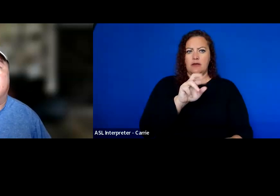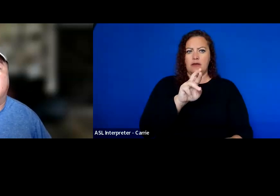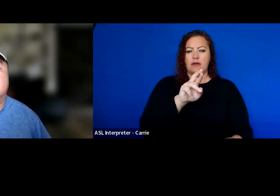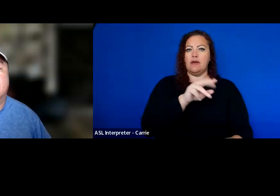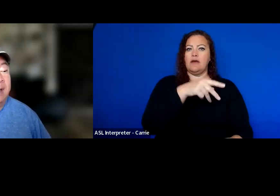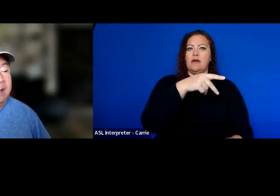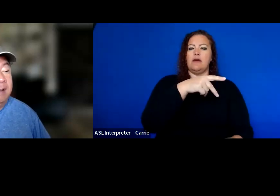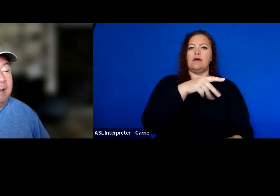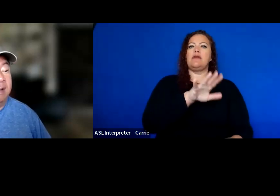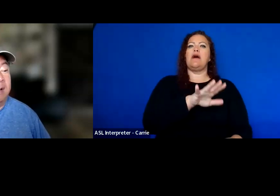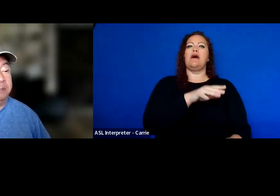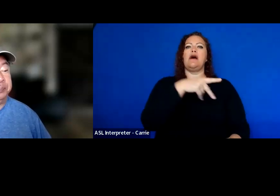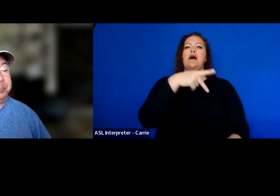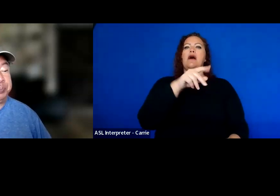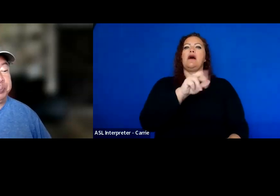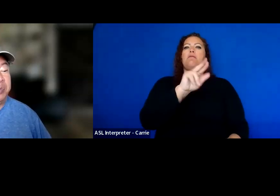belly I have.